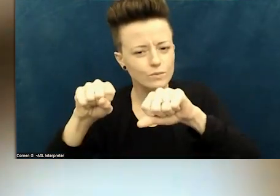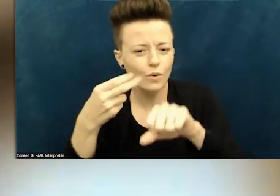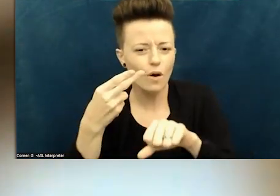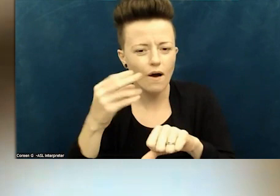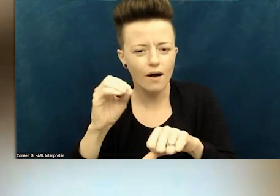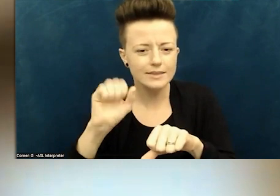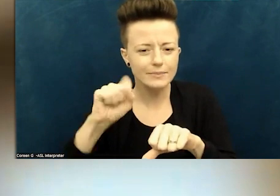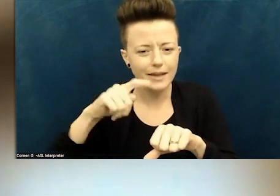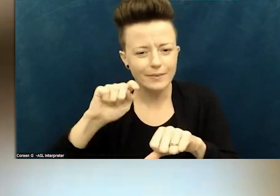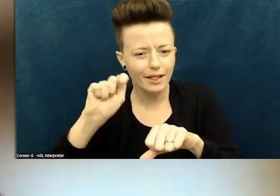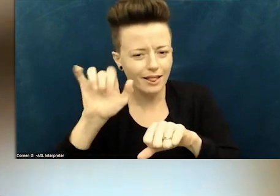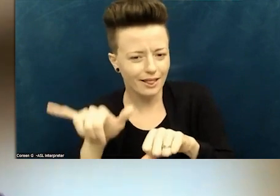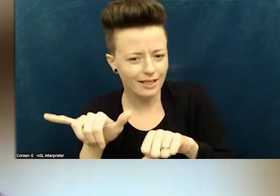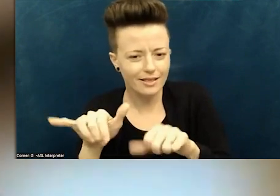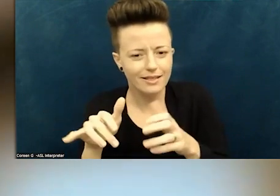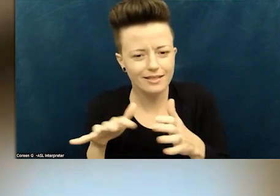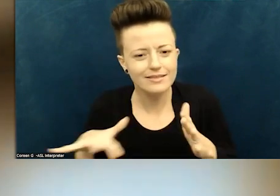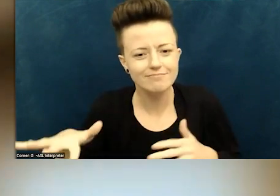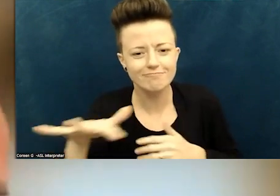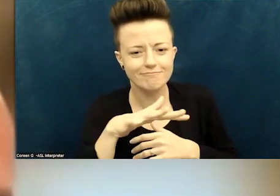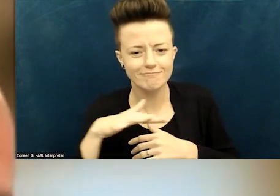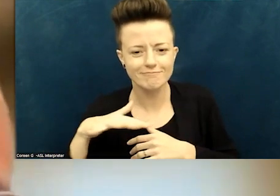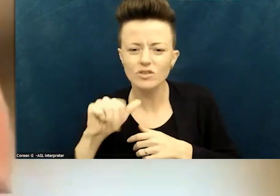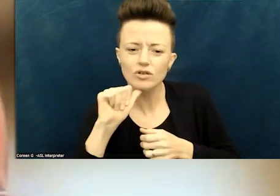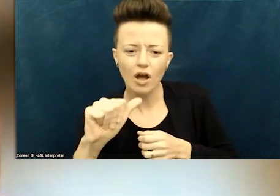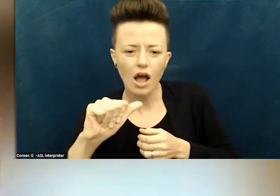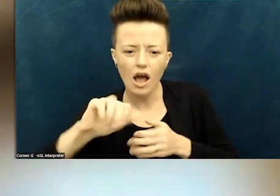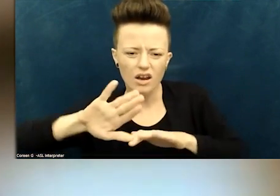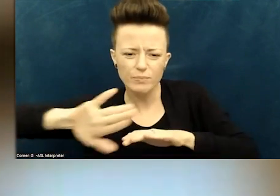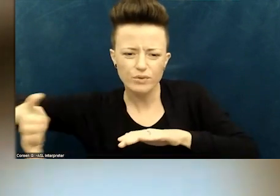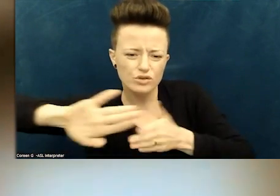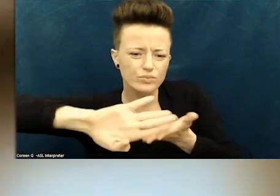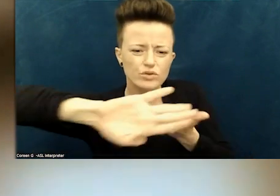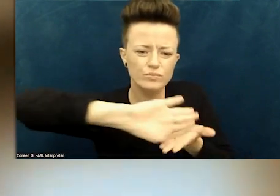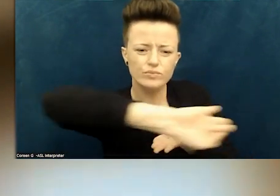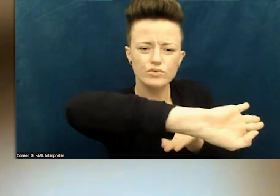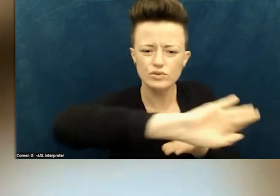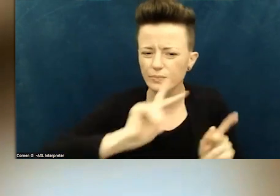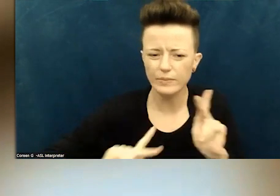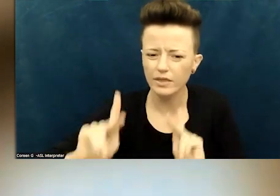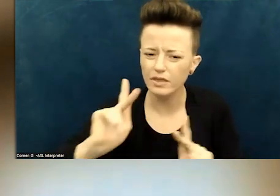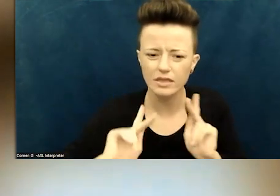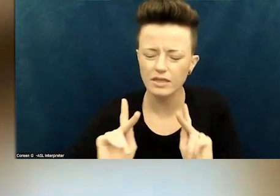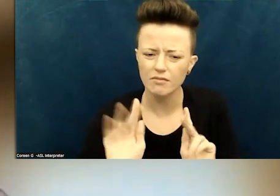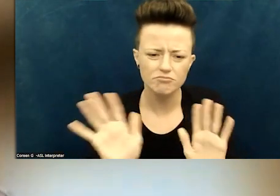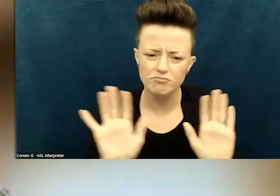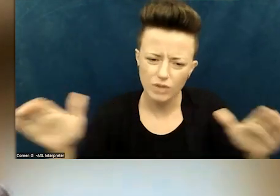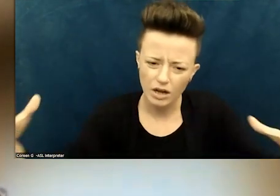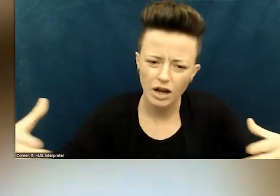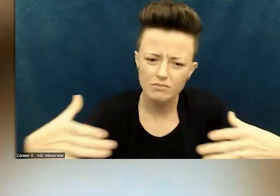to not marginalize people, and just continue to project